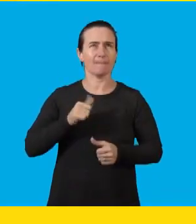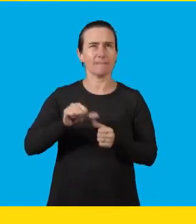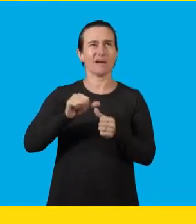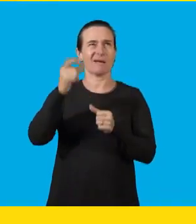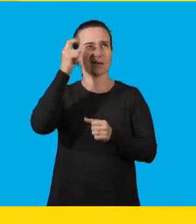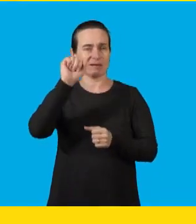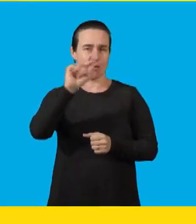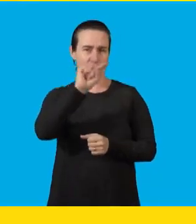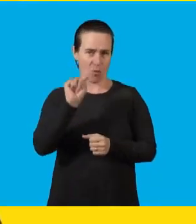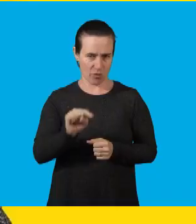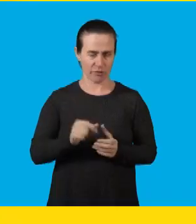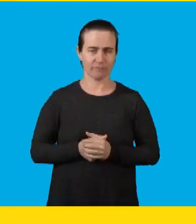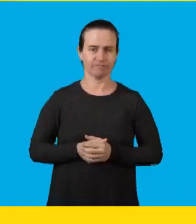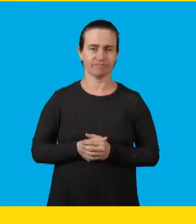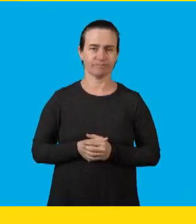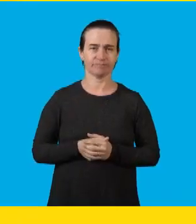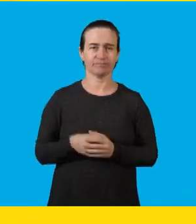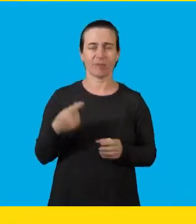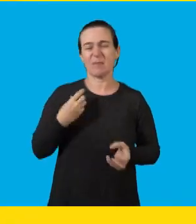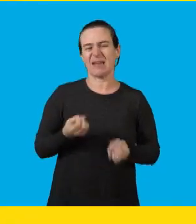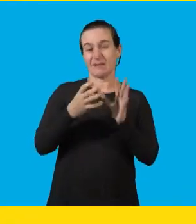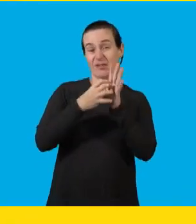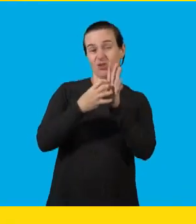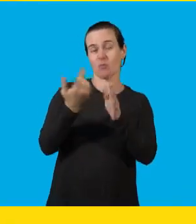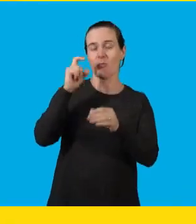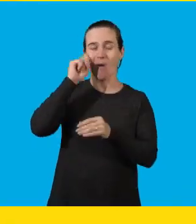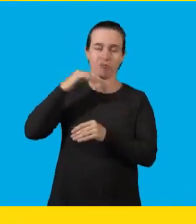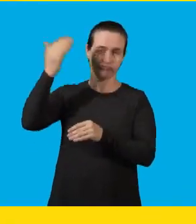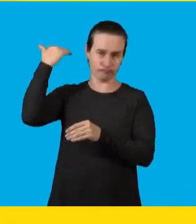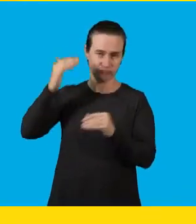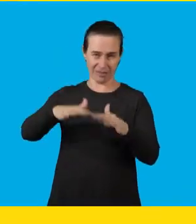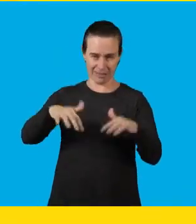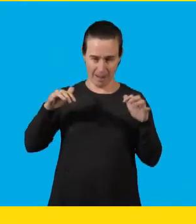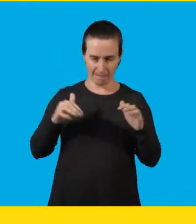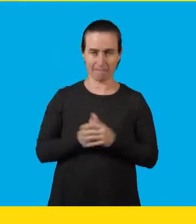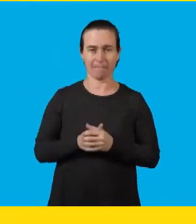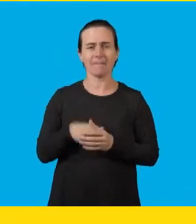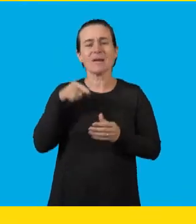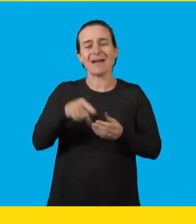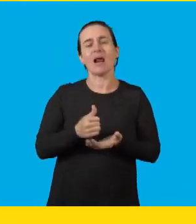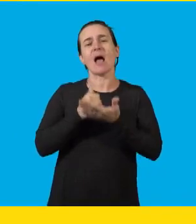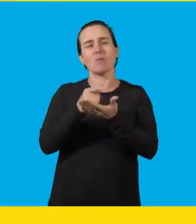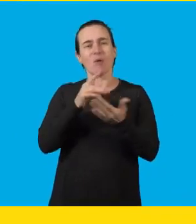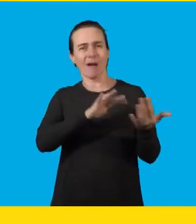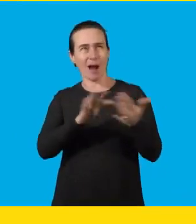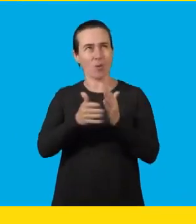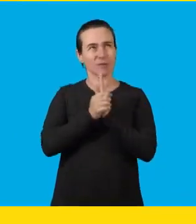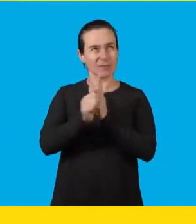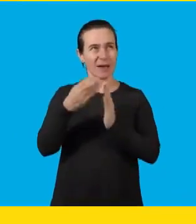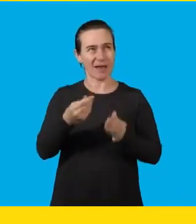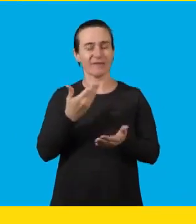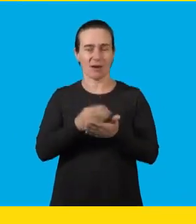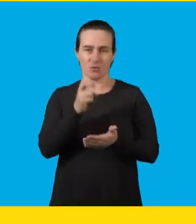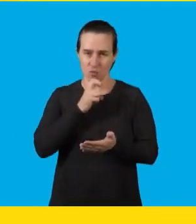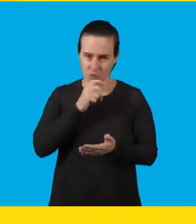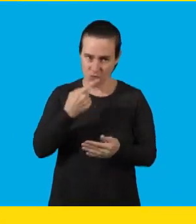your questions. So now let's quickly look at the examples from past papers to help you understand how to now apply